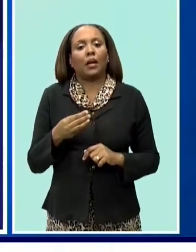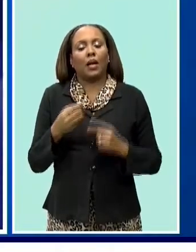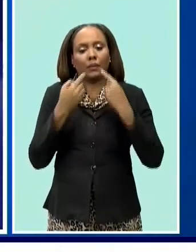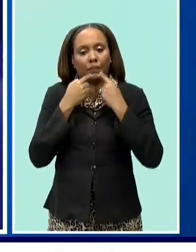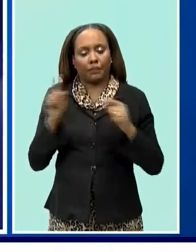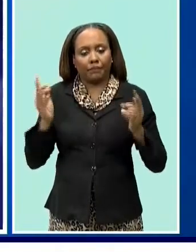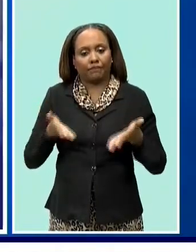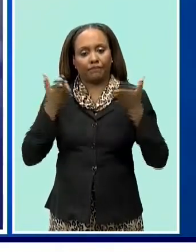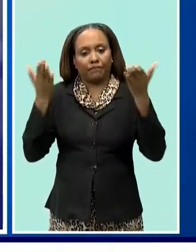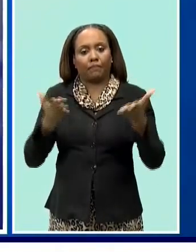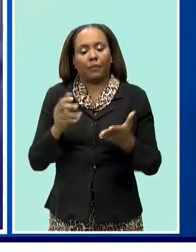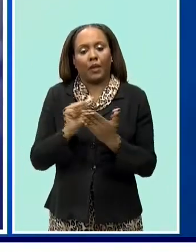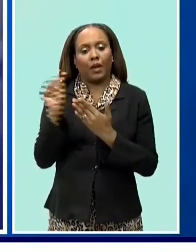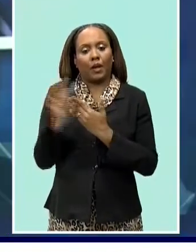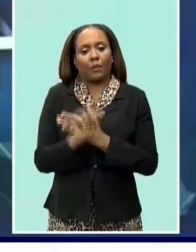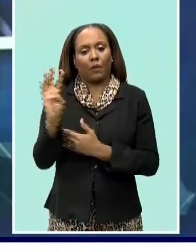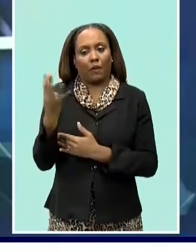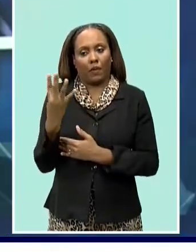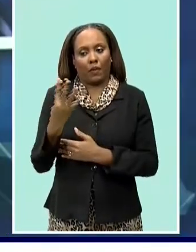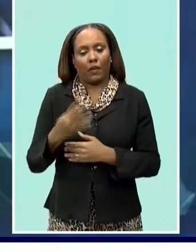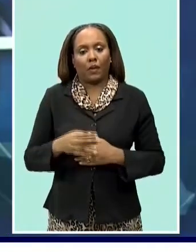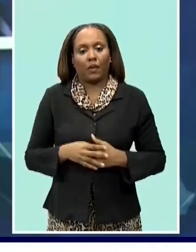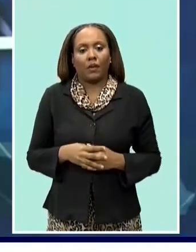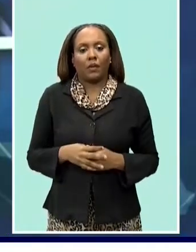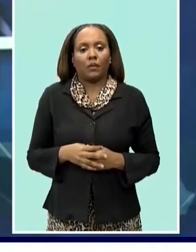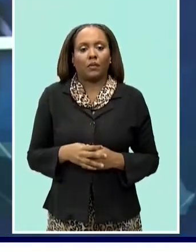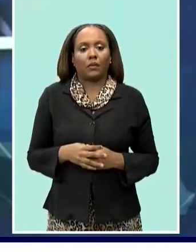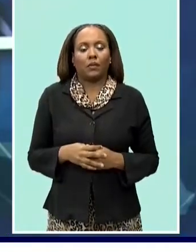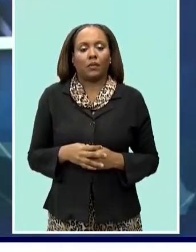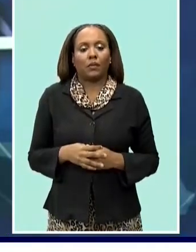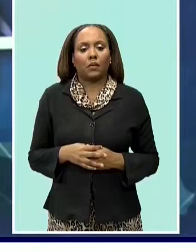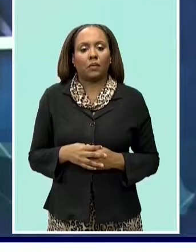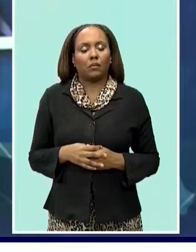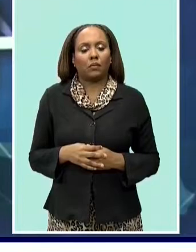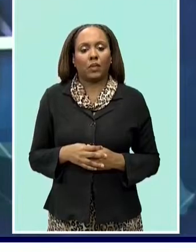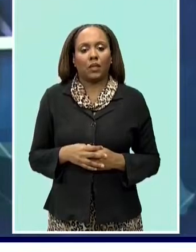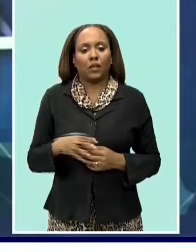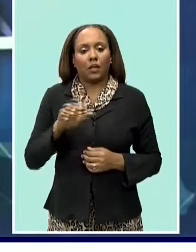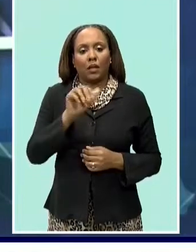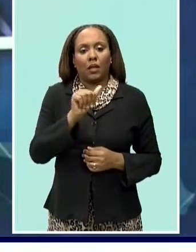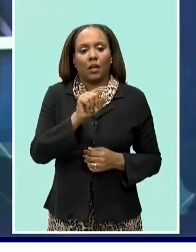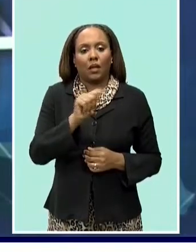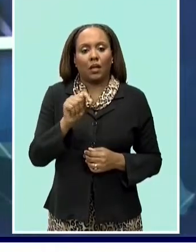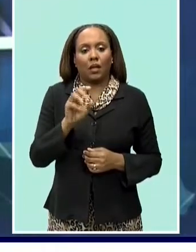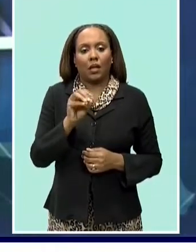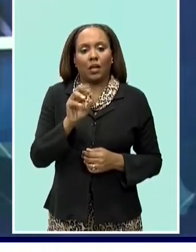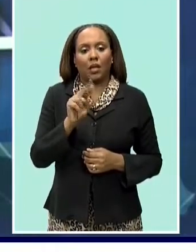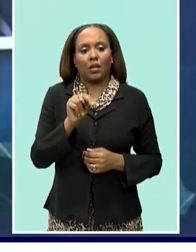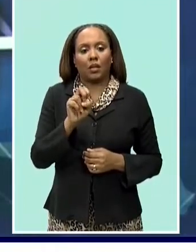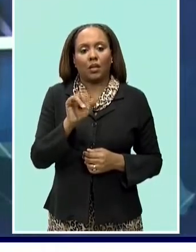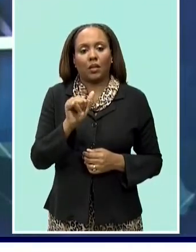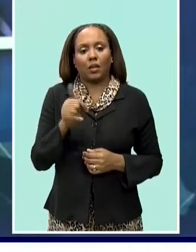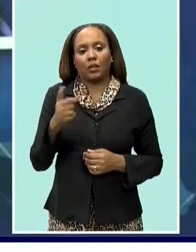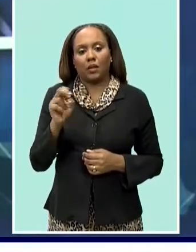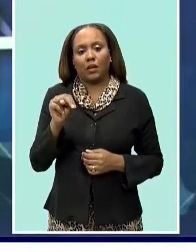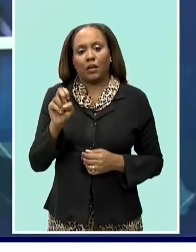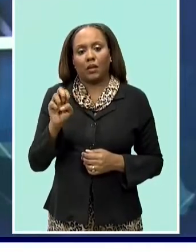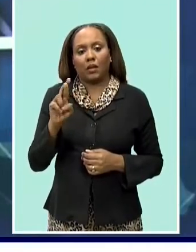4th of April this year. The Attorney General also addressed the conduct of criminal trials in